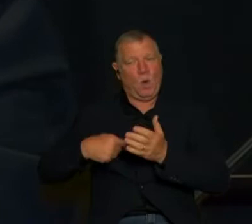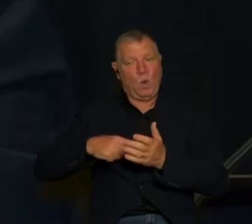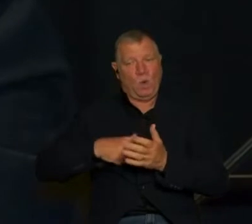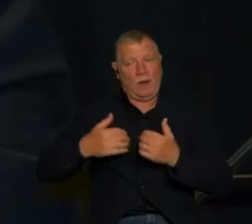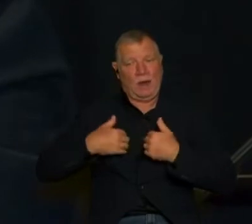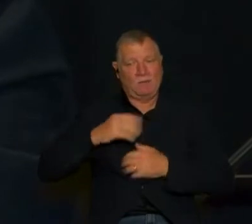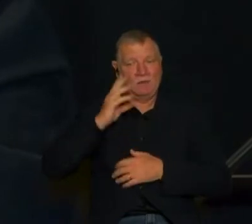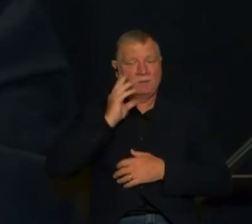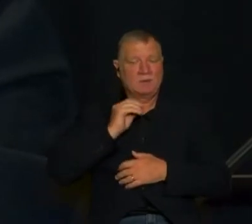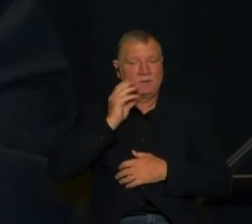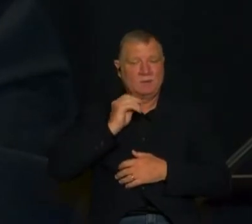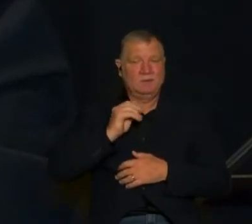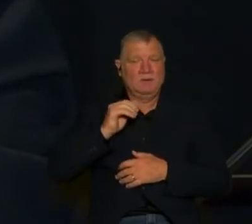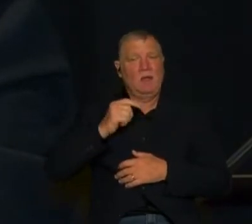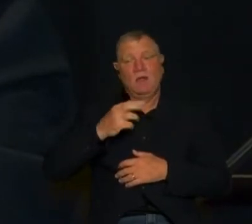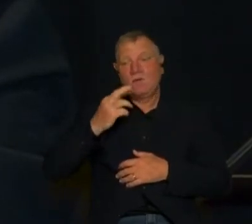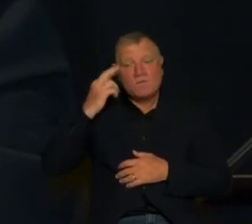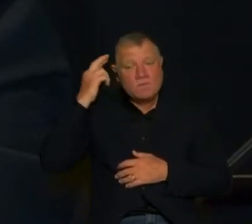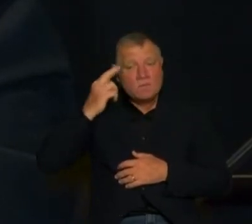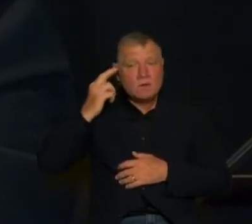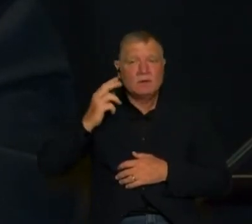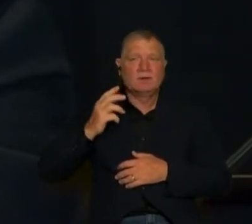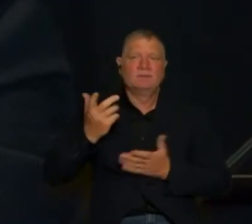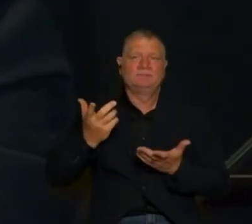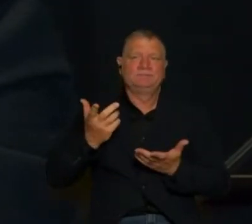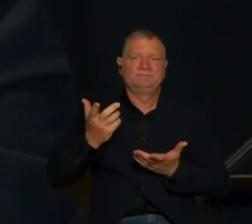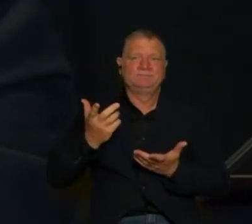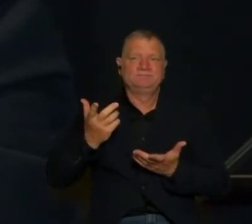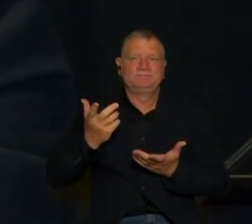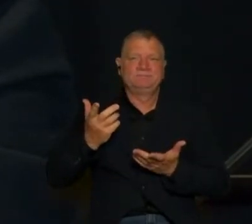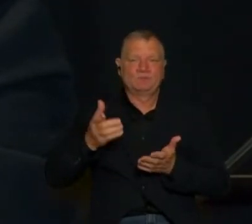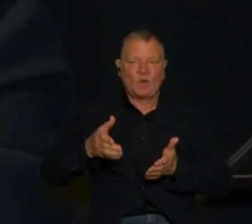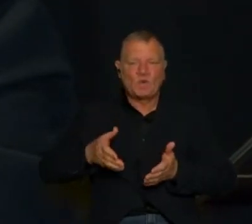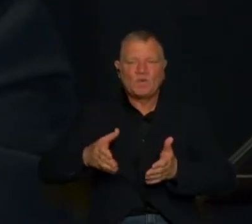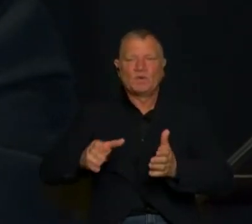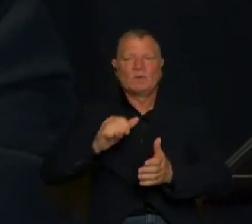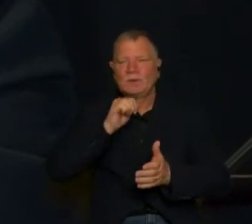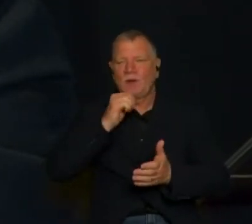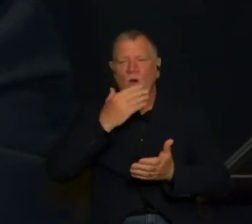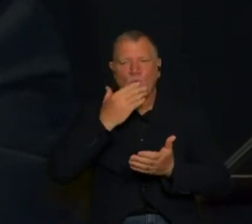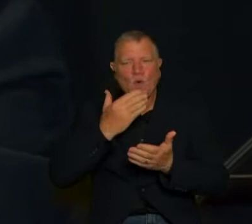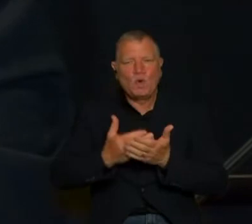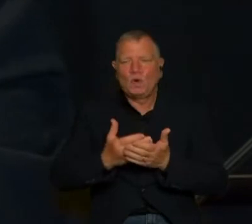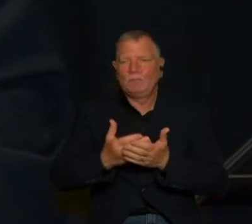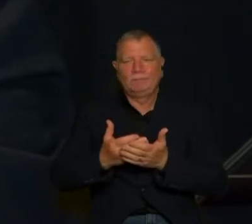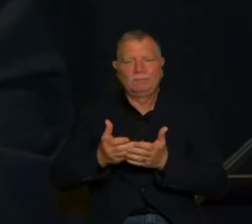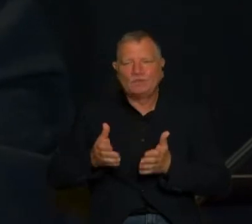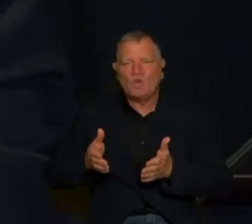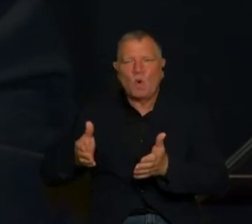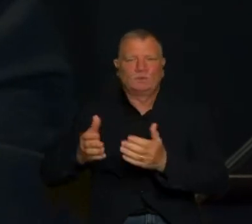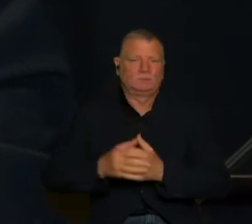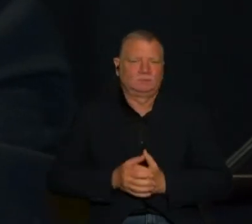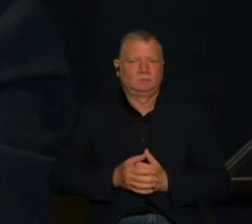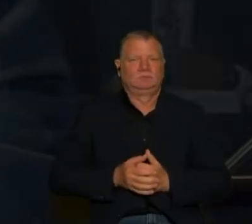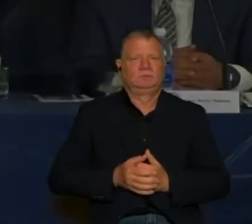all experience because of the fact that the roads are not in good conditions.